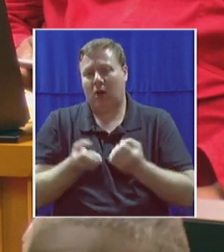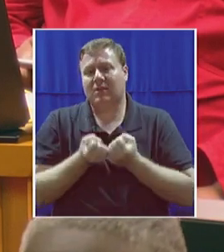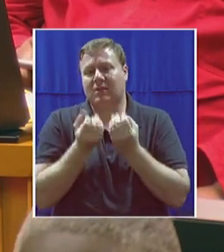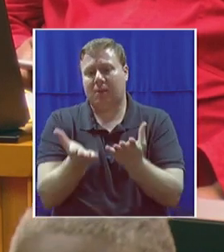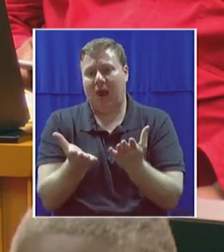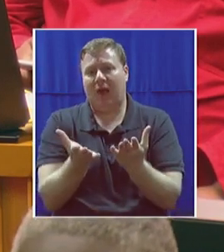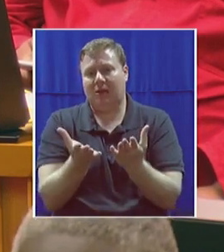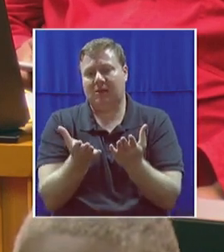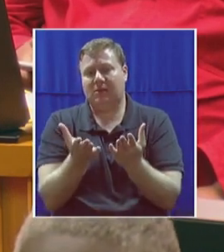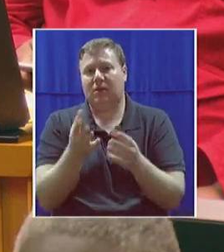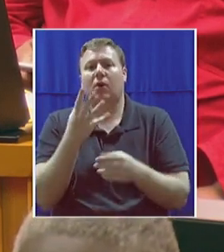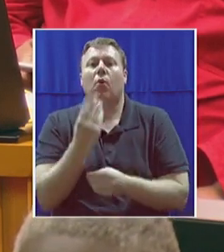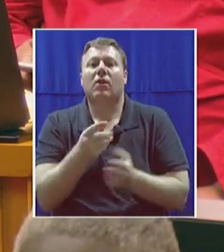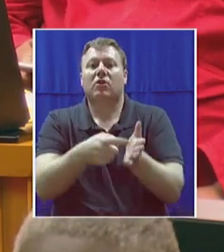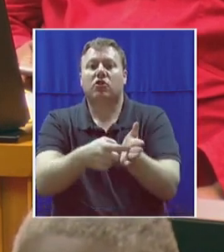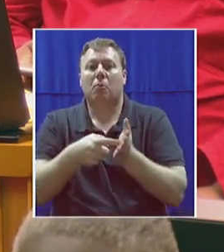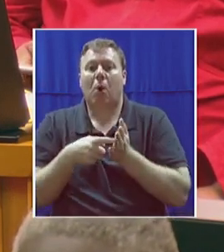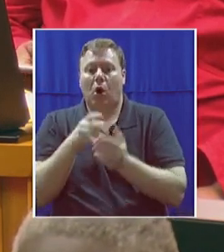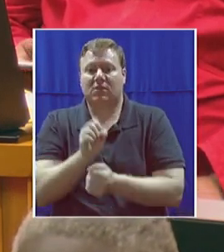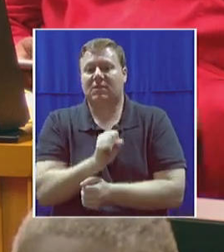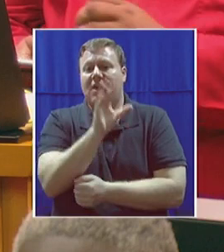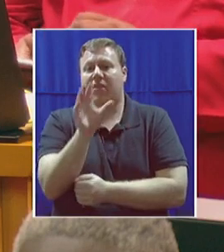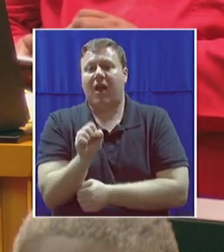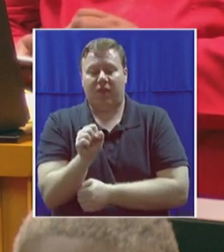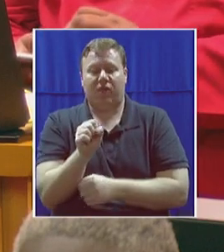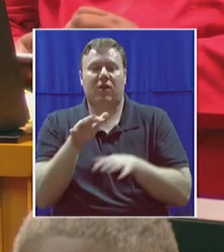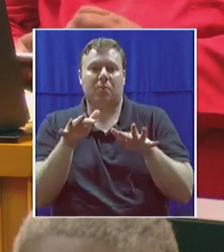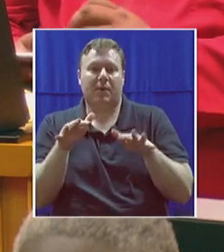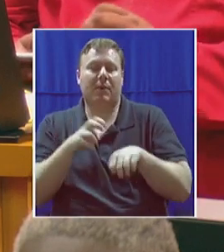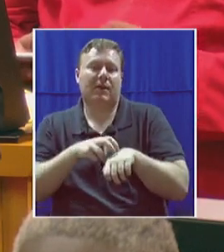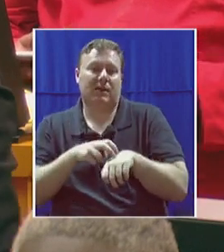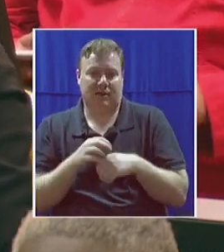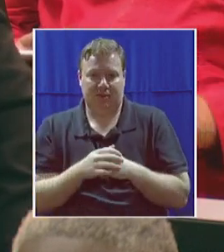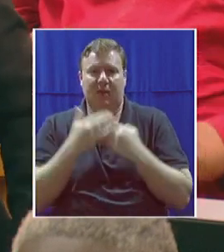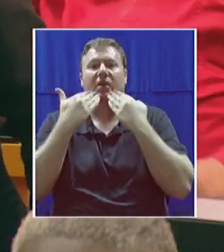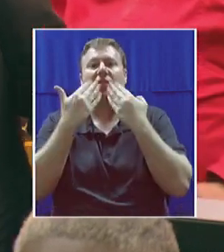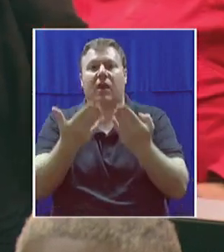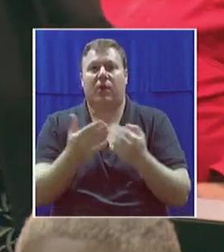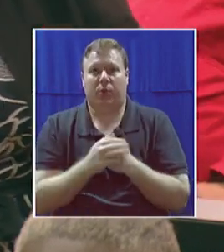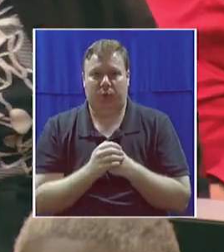Dem the demand by South African citizen I thank you